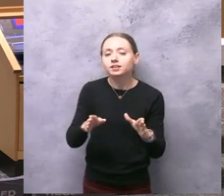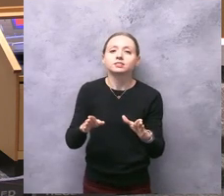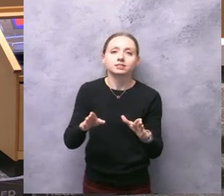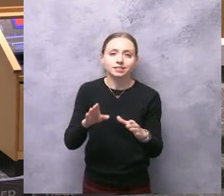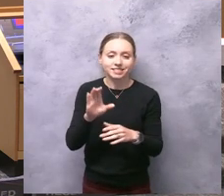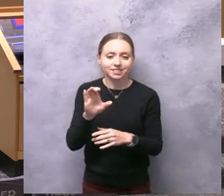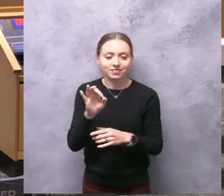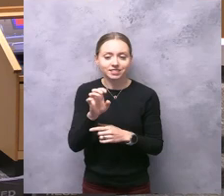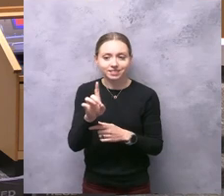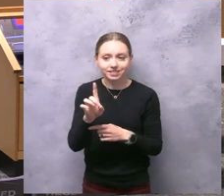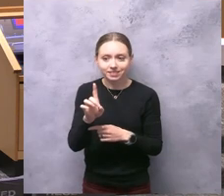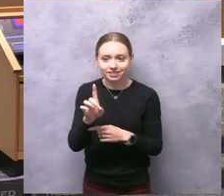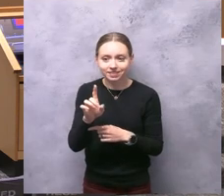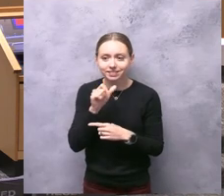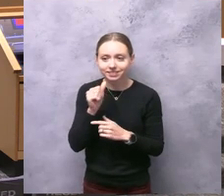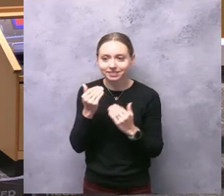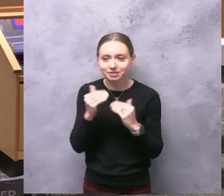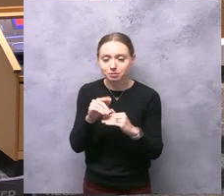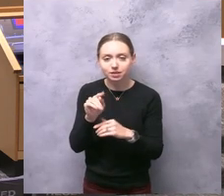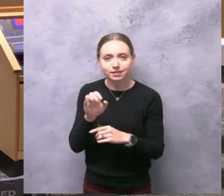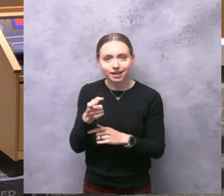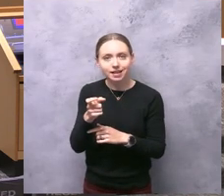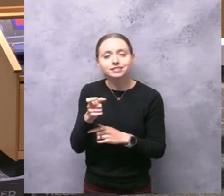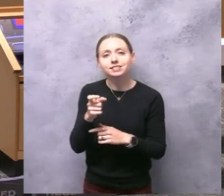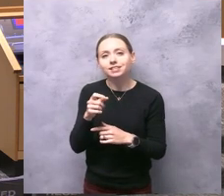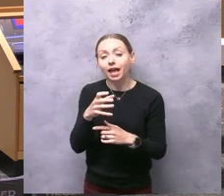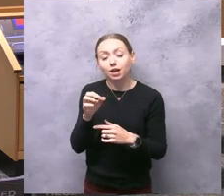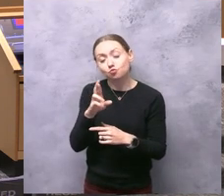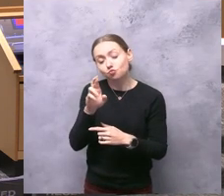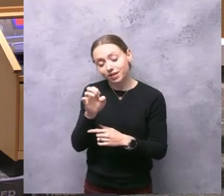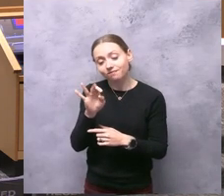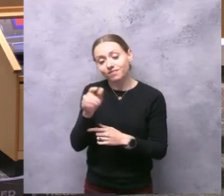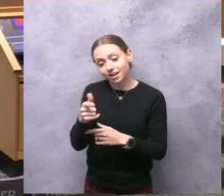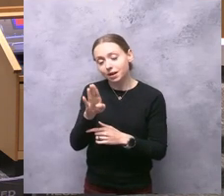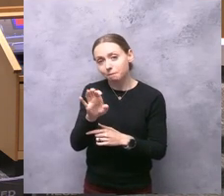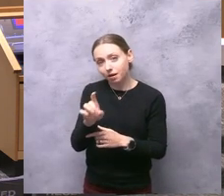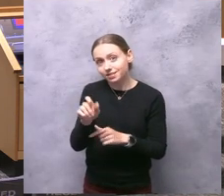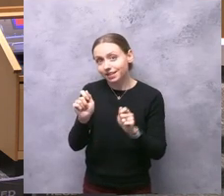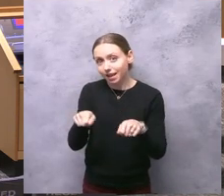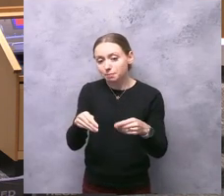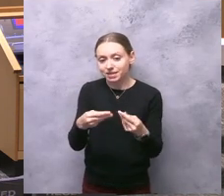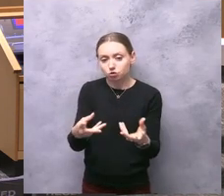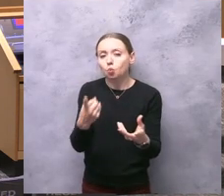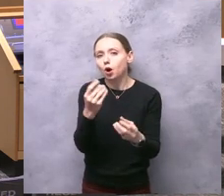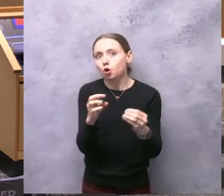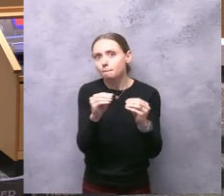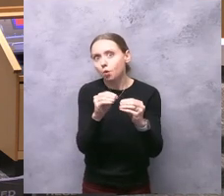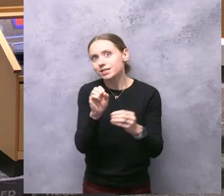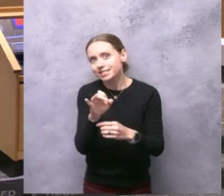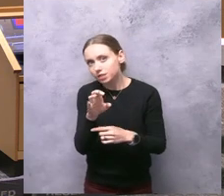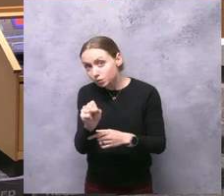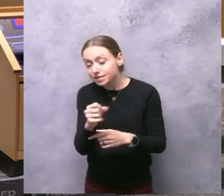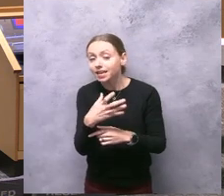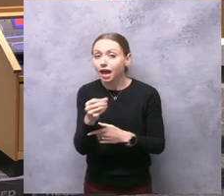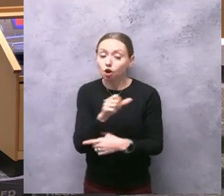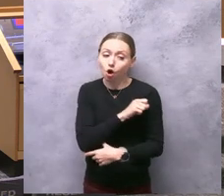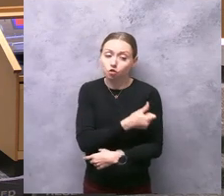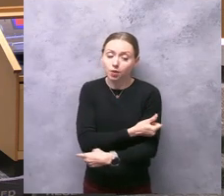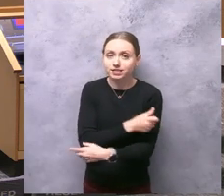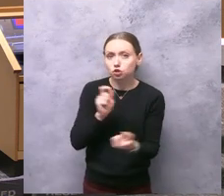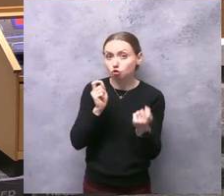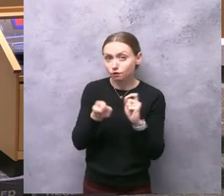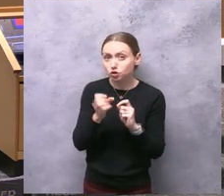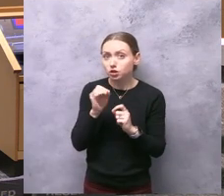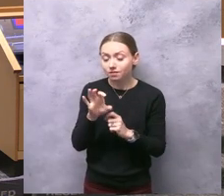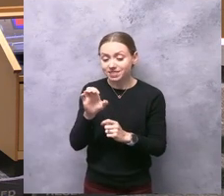Cypress-Fairbanks Independent School District unlimited tax school building and refunding bonds, which may be issued in one or more series, and an order authorizing the conversion of Cypress-Fairbanks